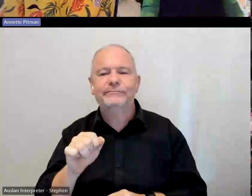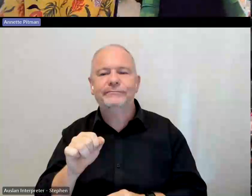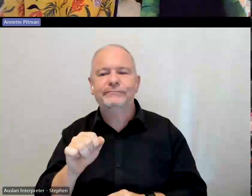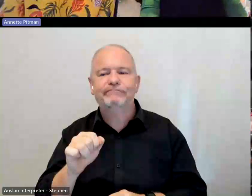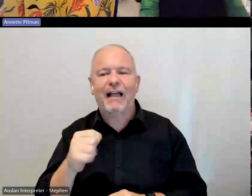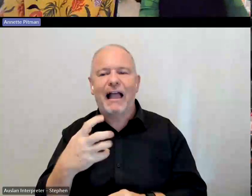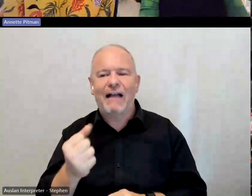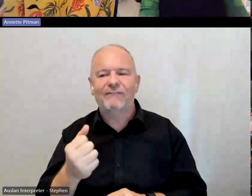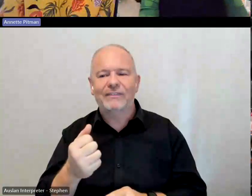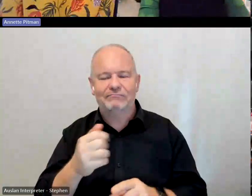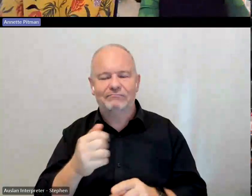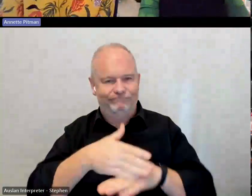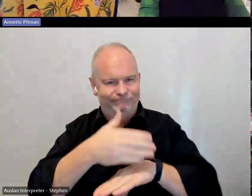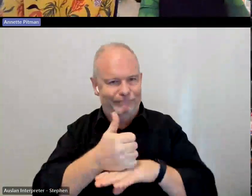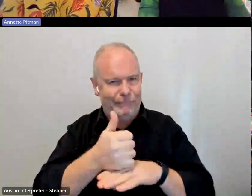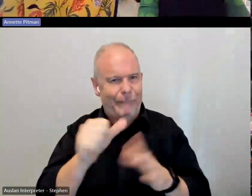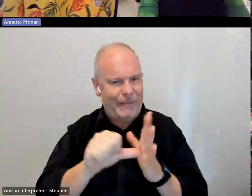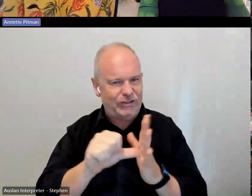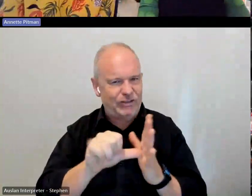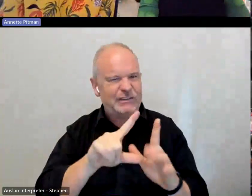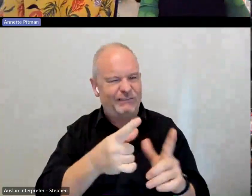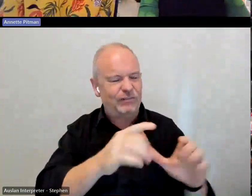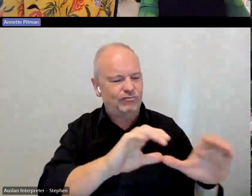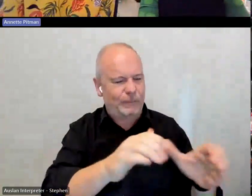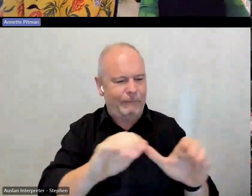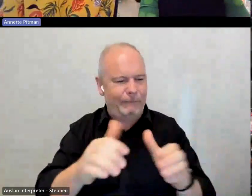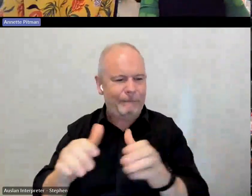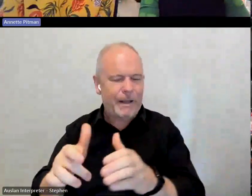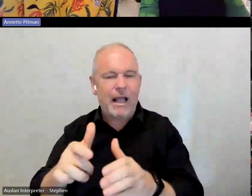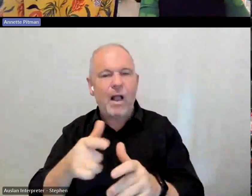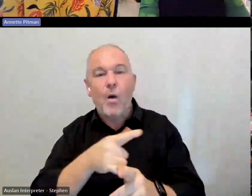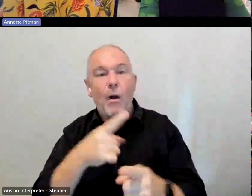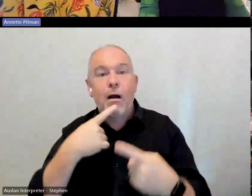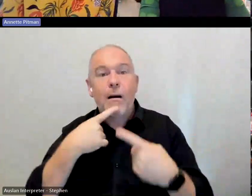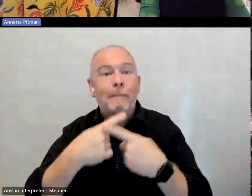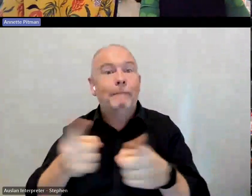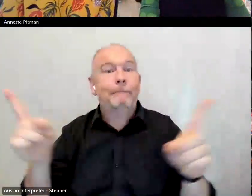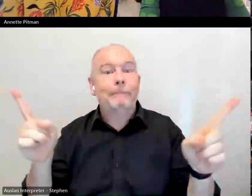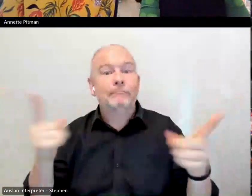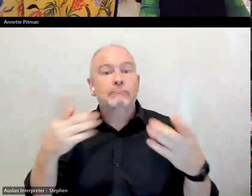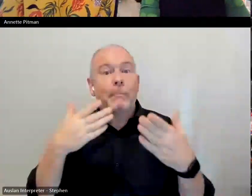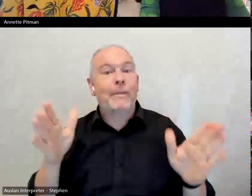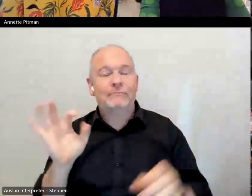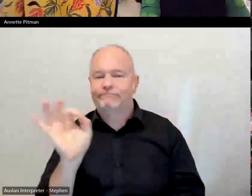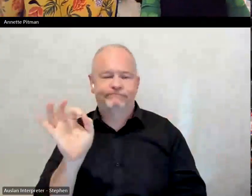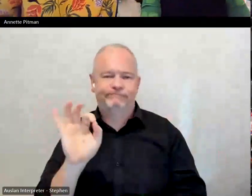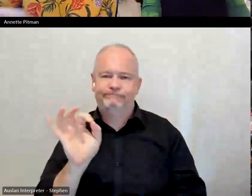set budgets for the different categories, but they won't be made public at this time.